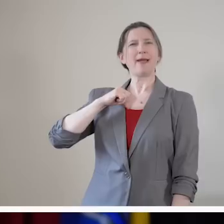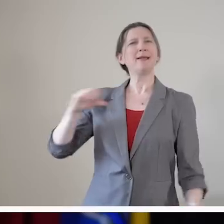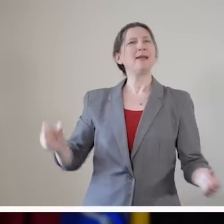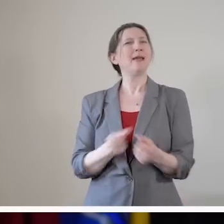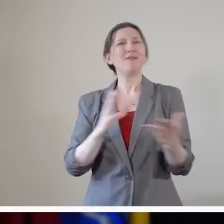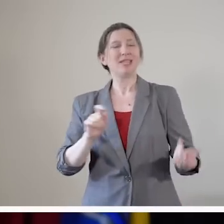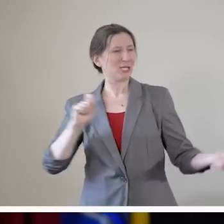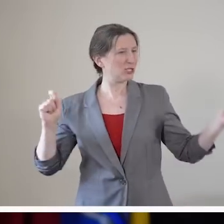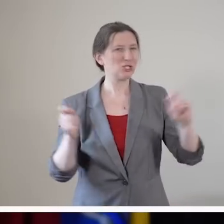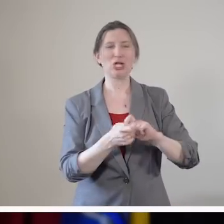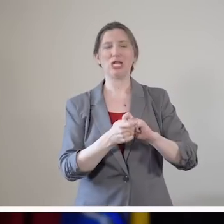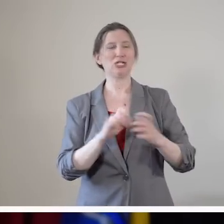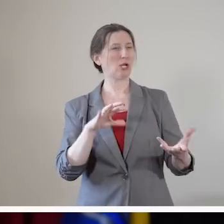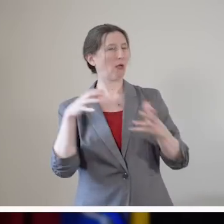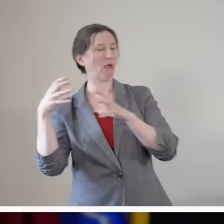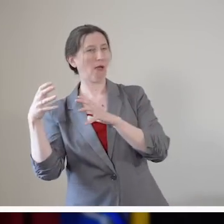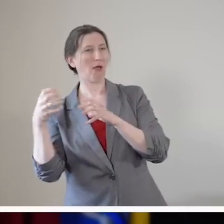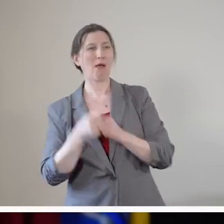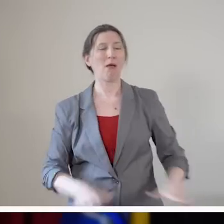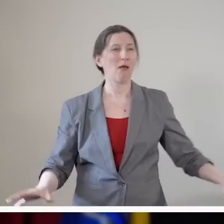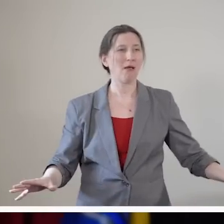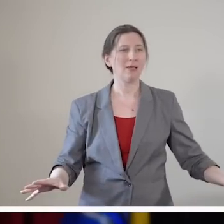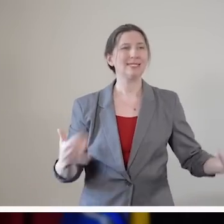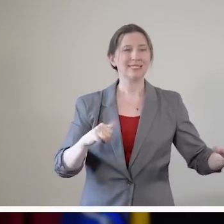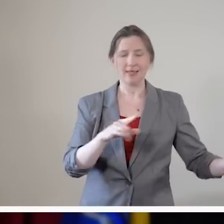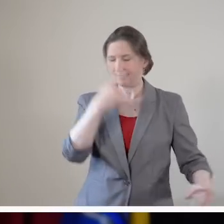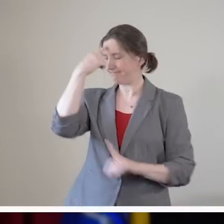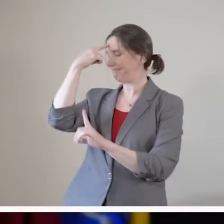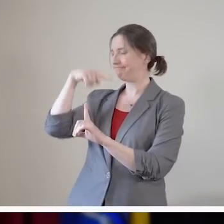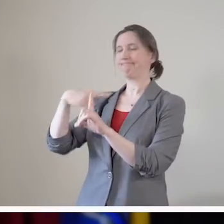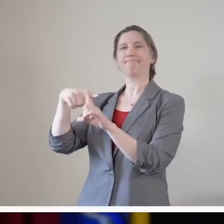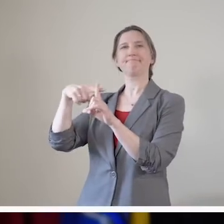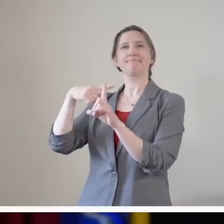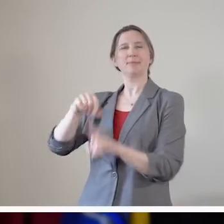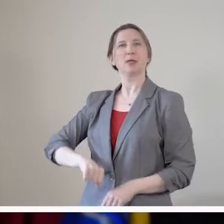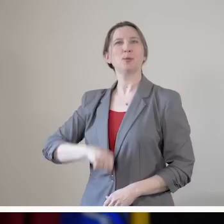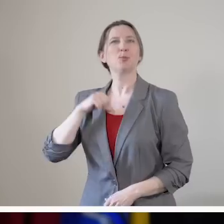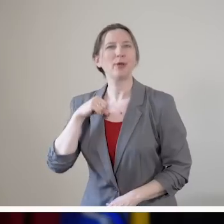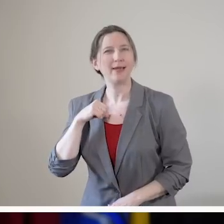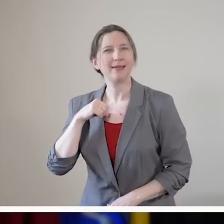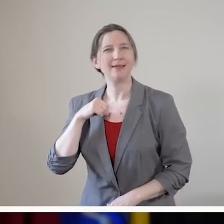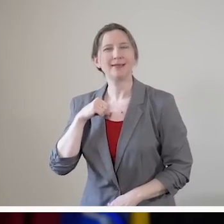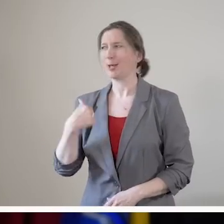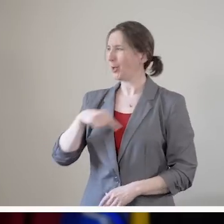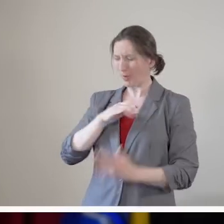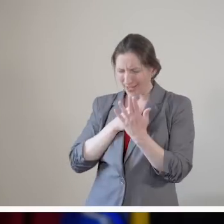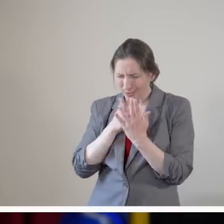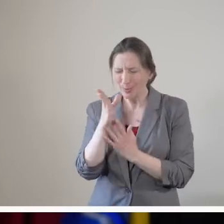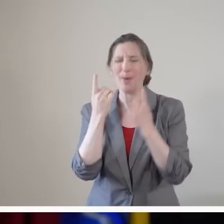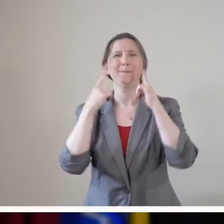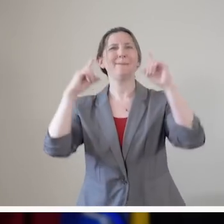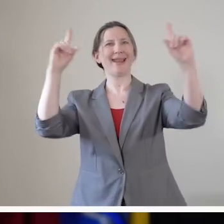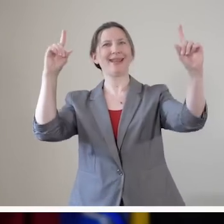from us this year, and I know that we have lost a lot, cannot take away from the fact that we made